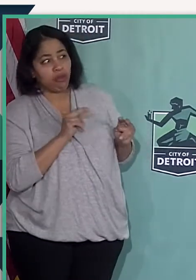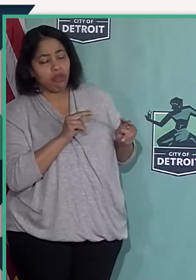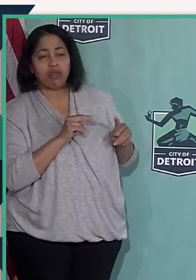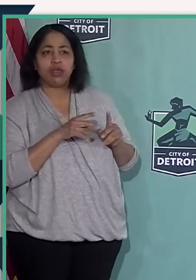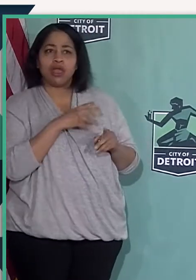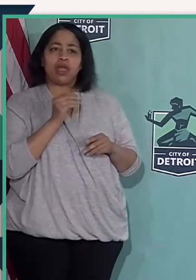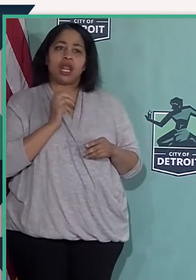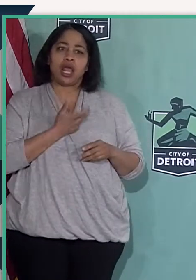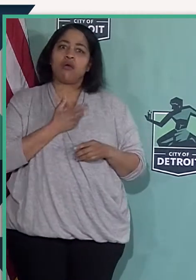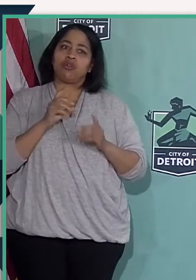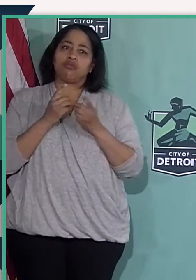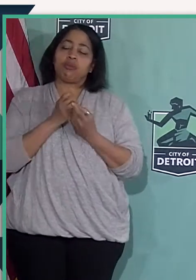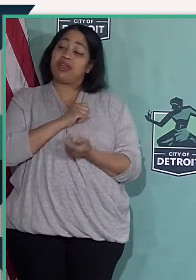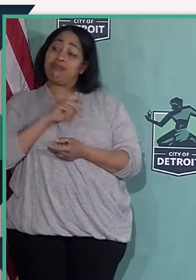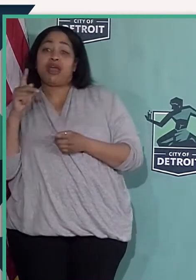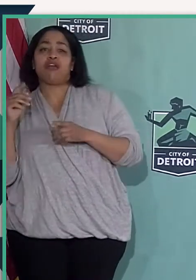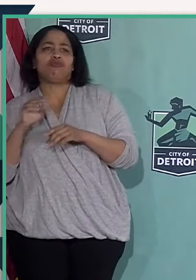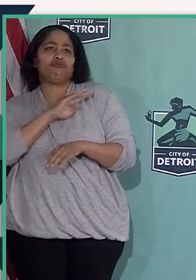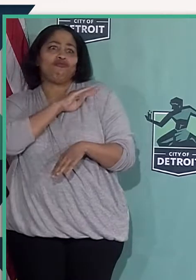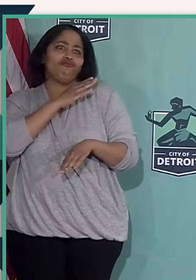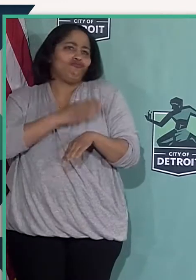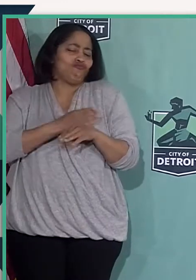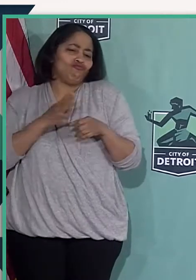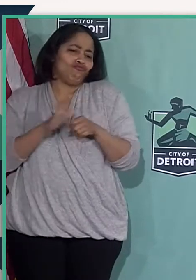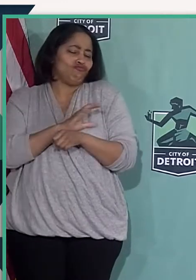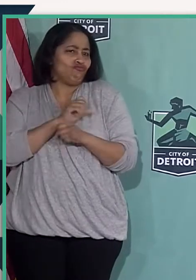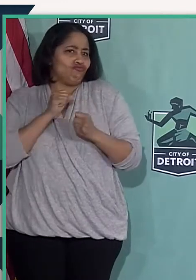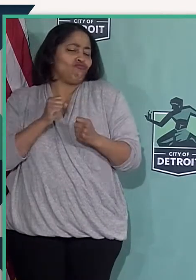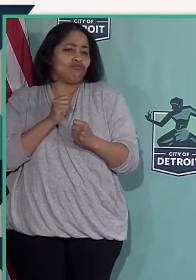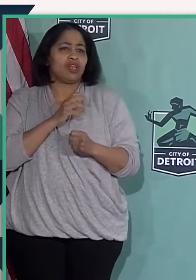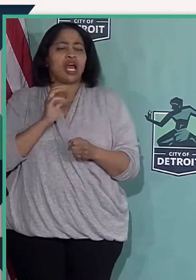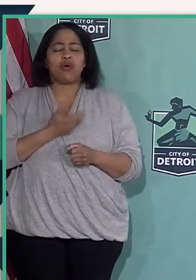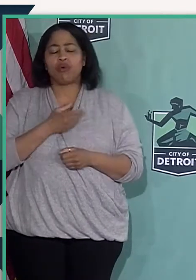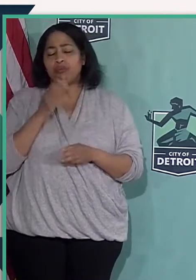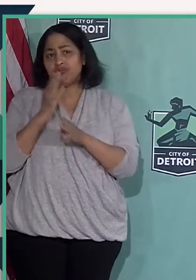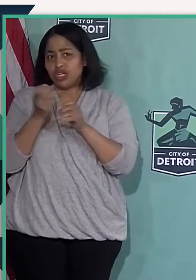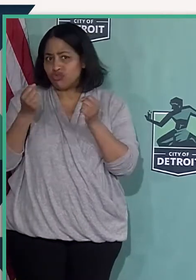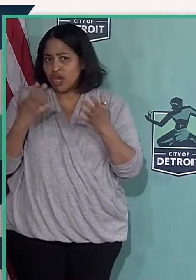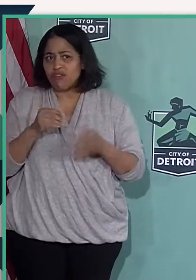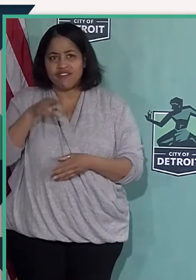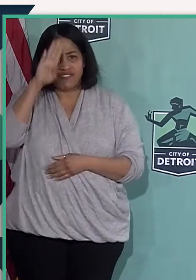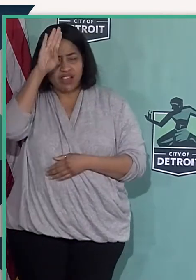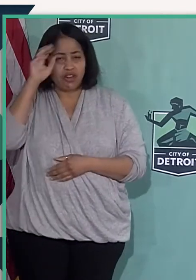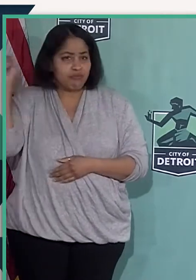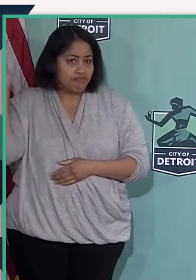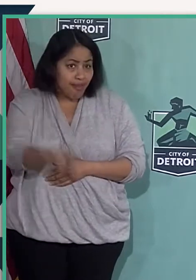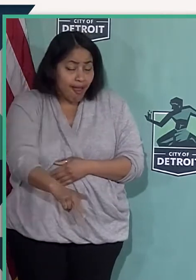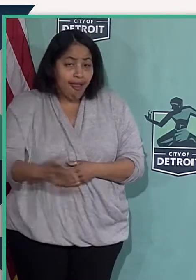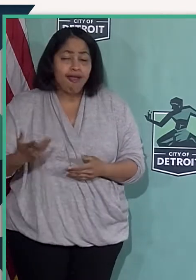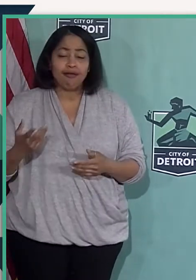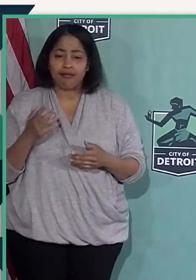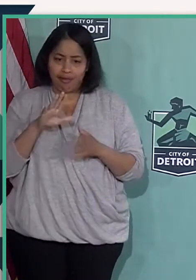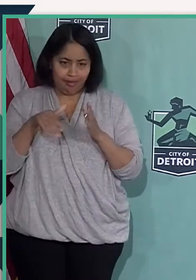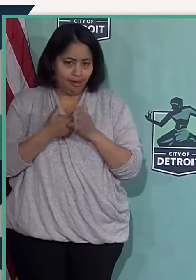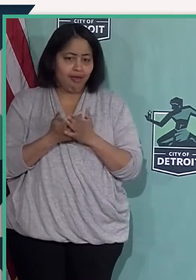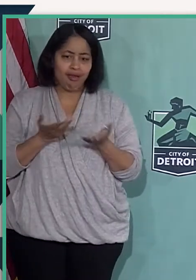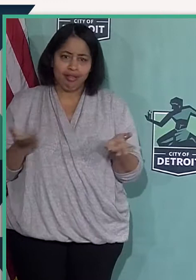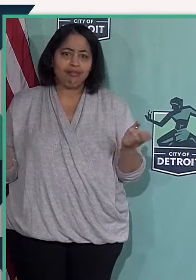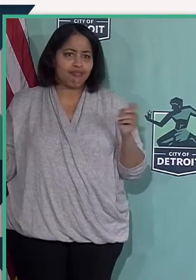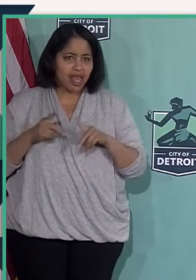strength, getting our bus drivers, getting our firefighters back. They also were the